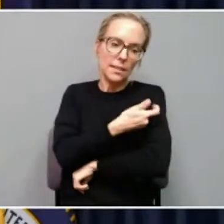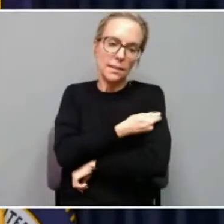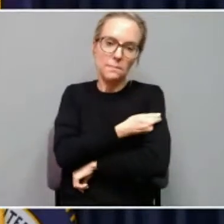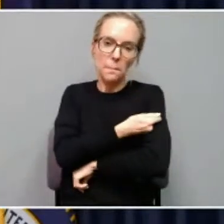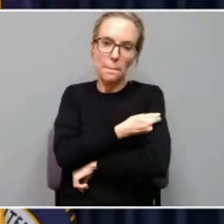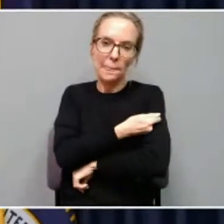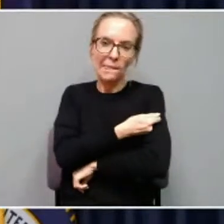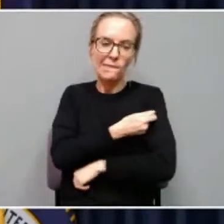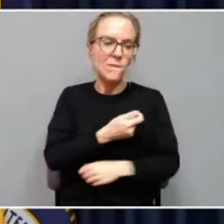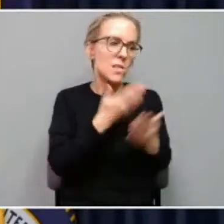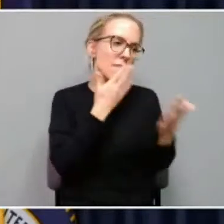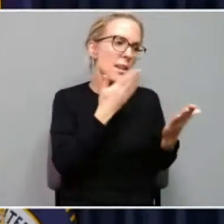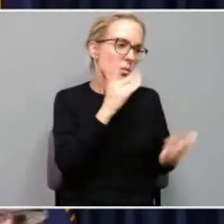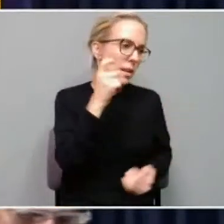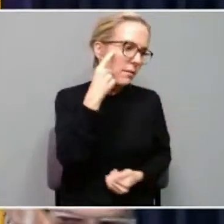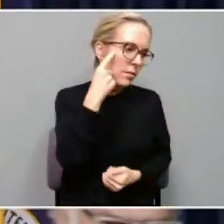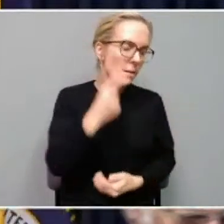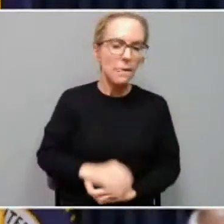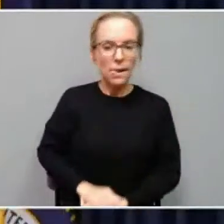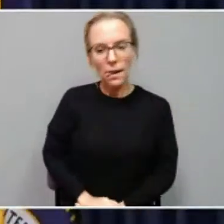you, Governor.